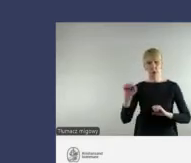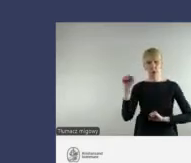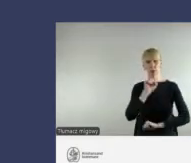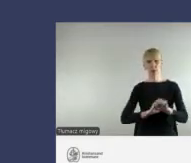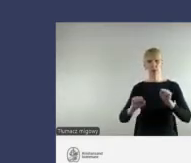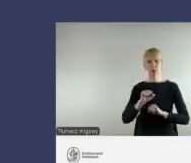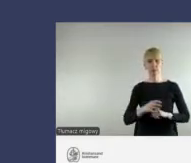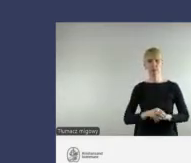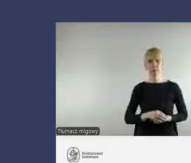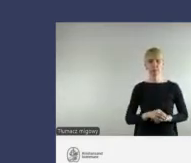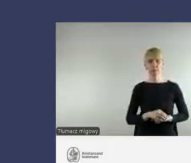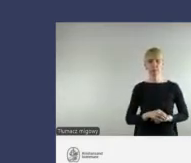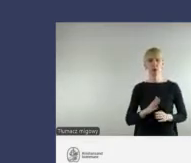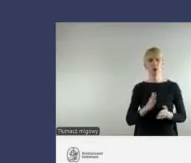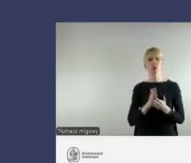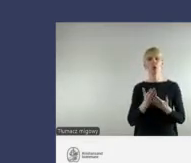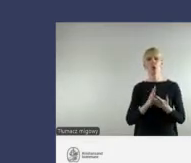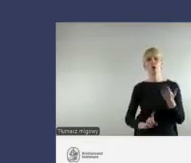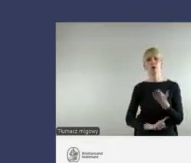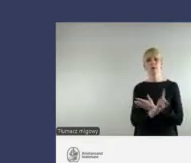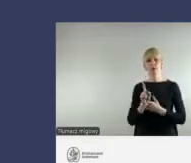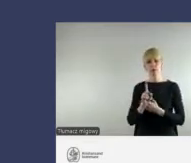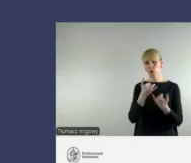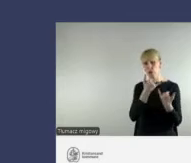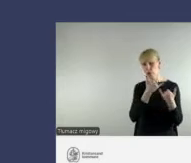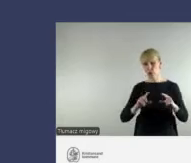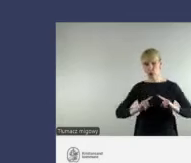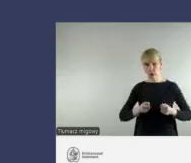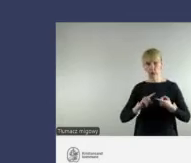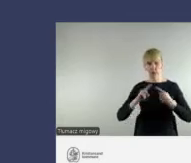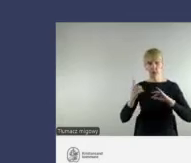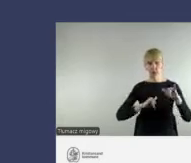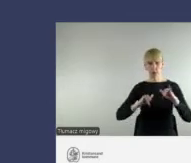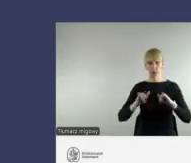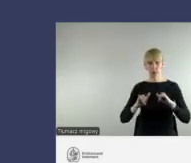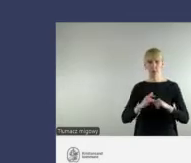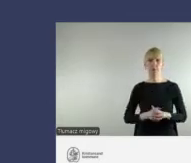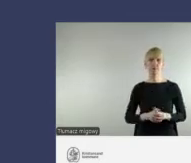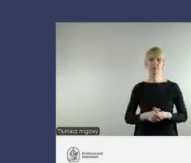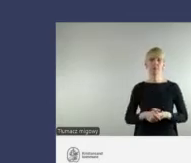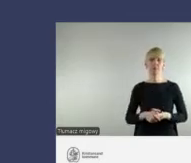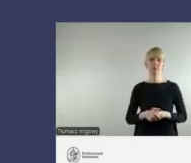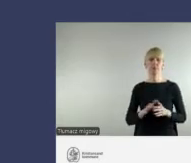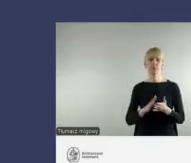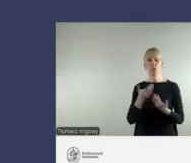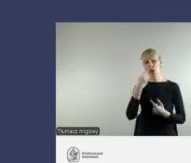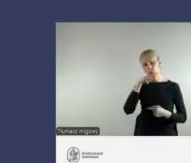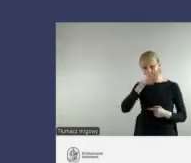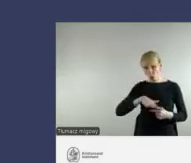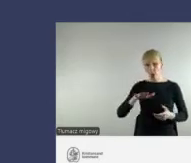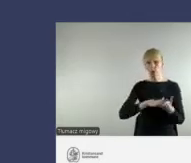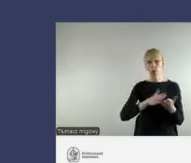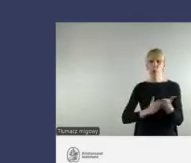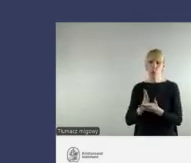from NGOs, critical system owners, community healthcare, hospital and rescue services, and